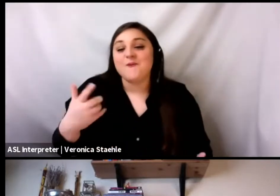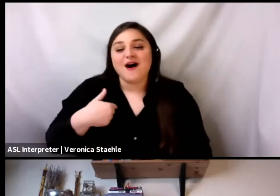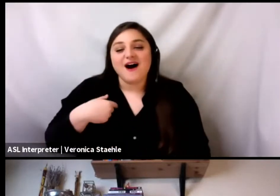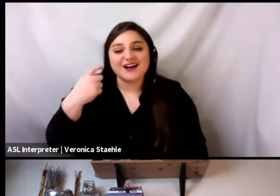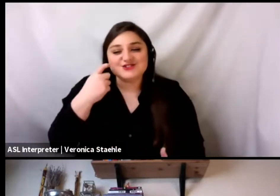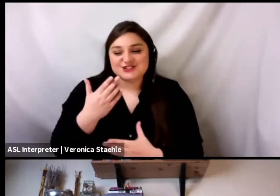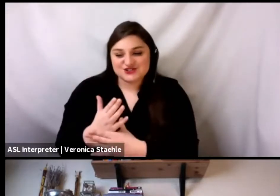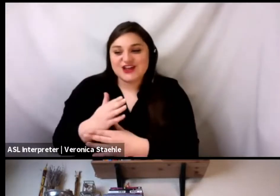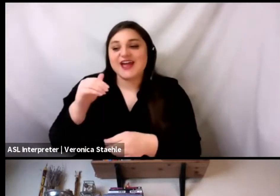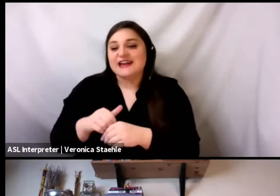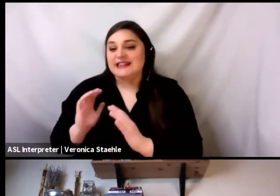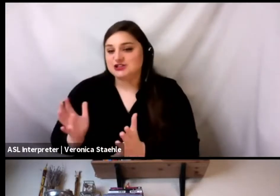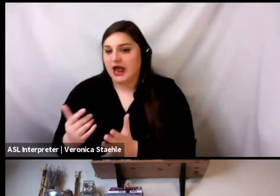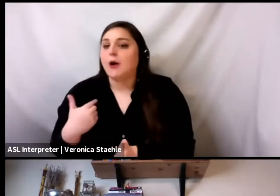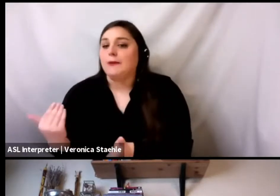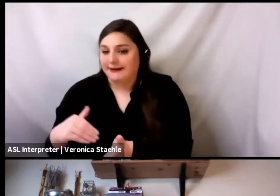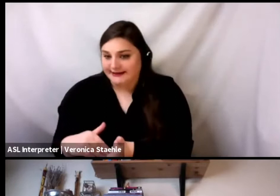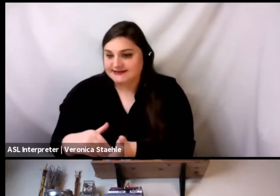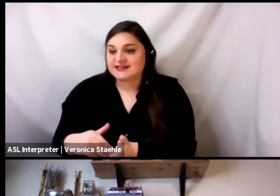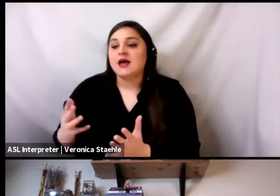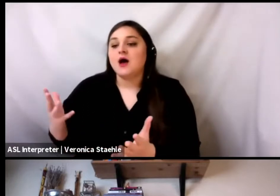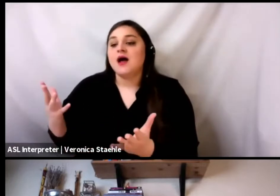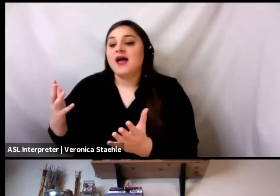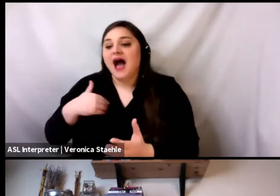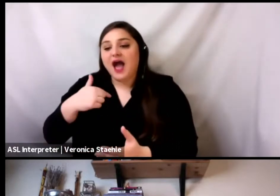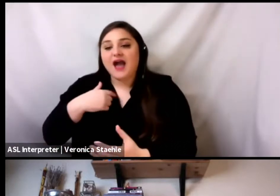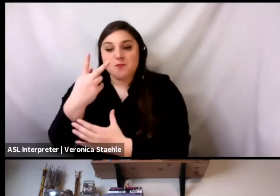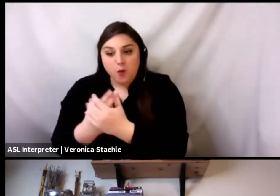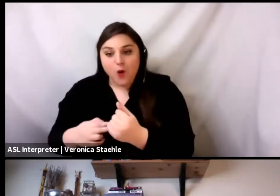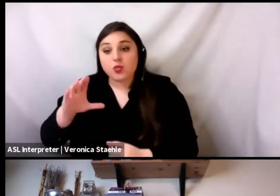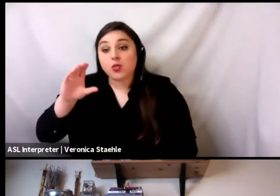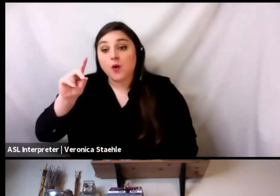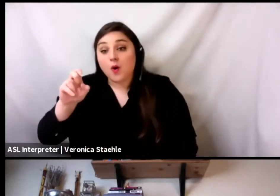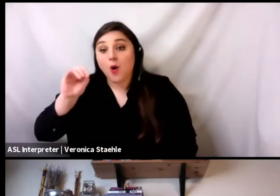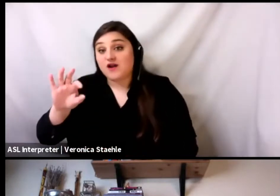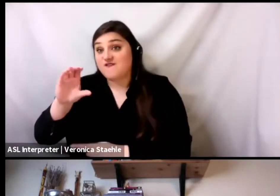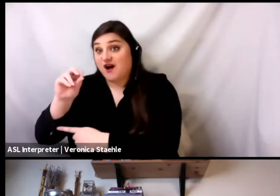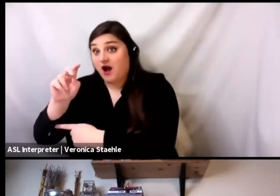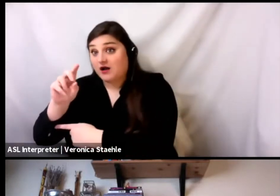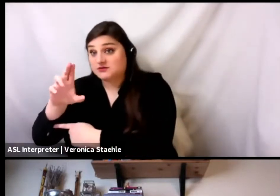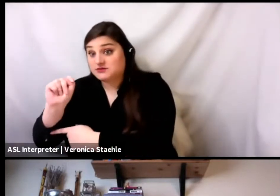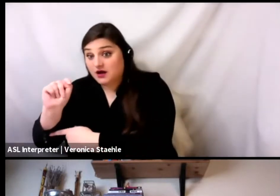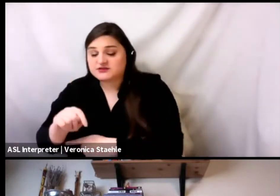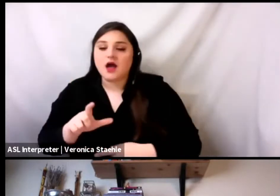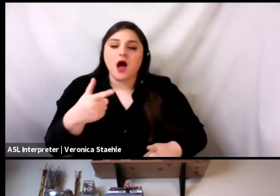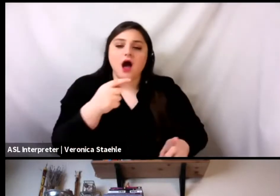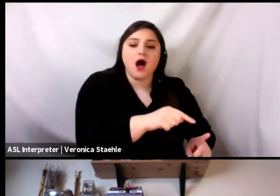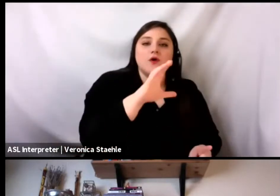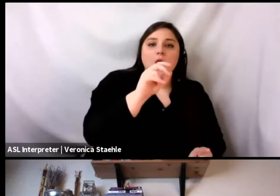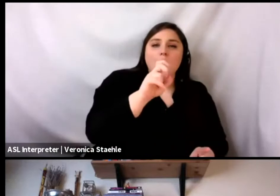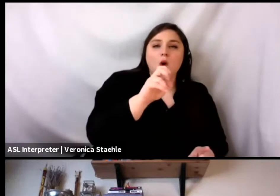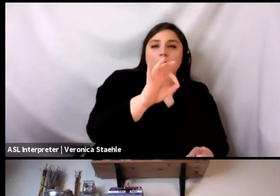chat was the code of conduct, and here's the code of consent. The code of consent is, it's basically